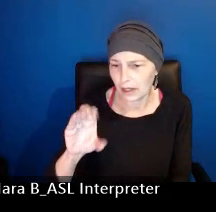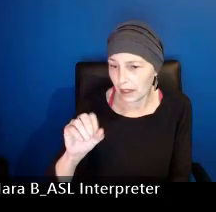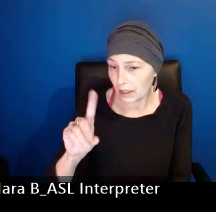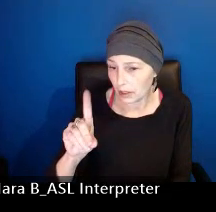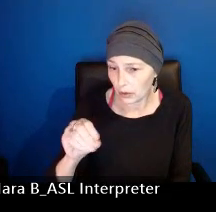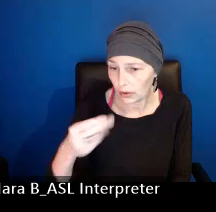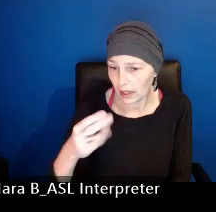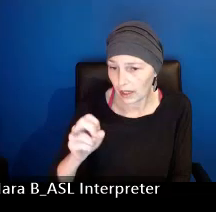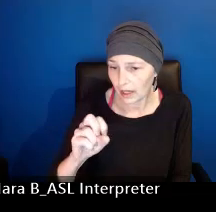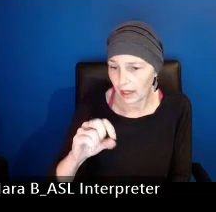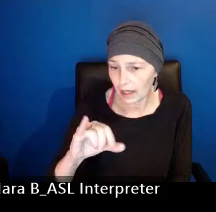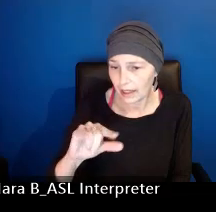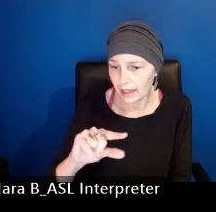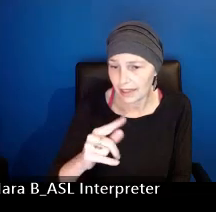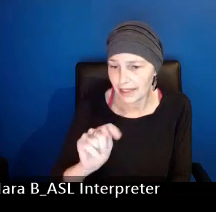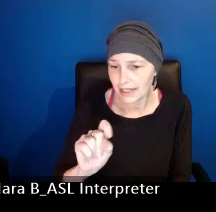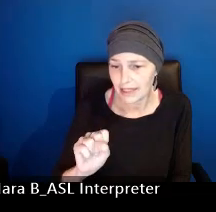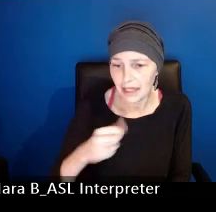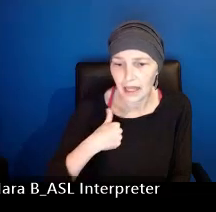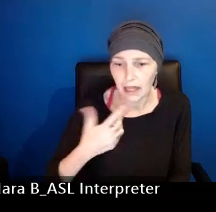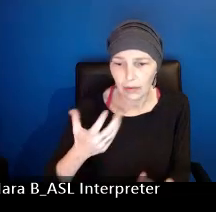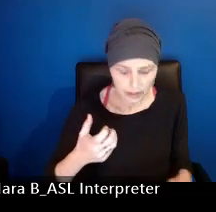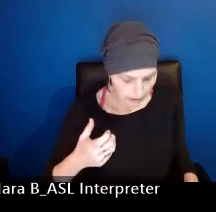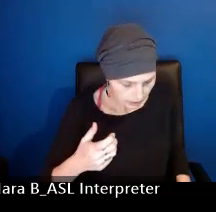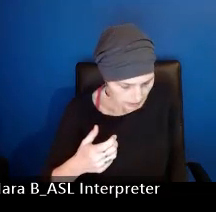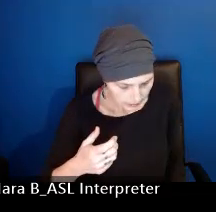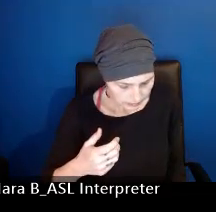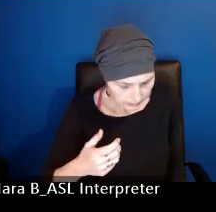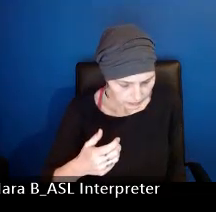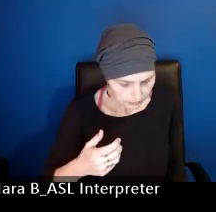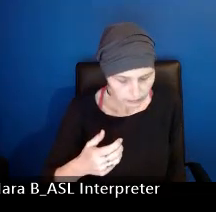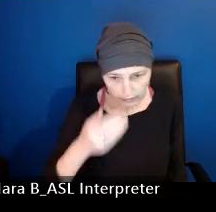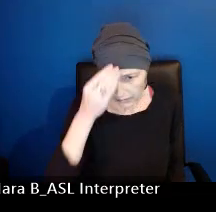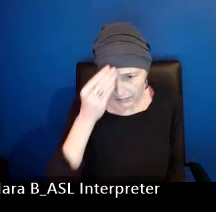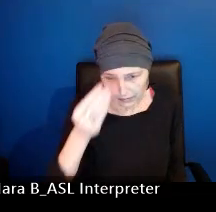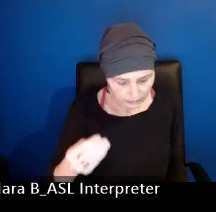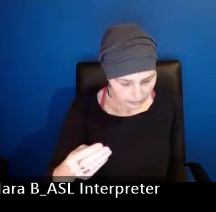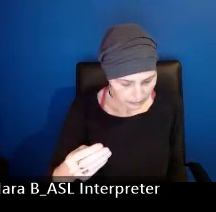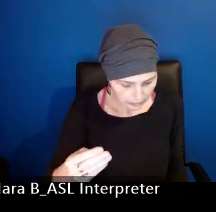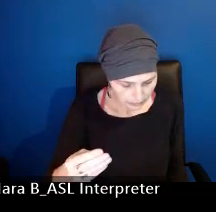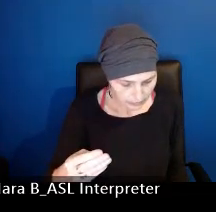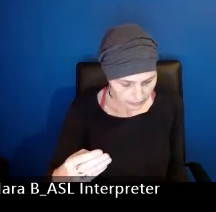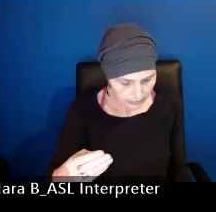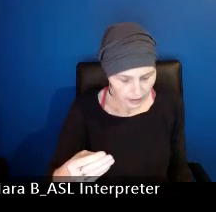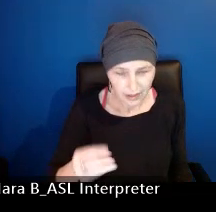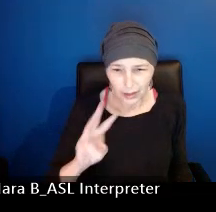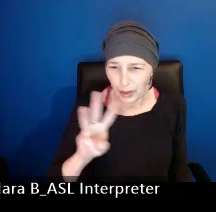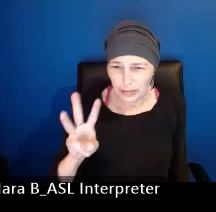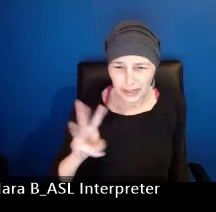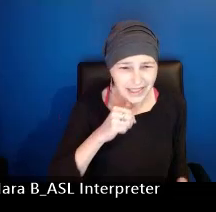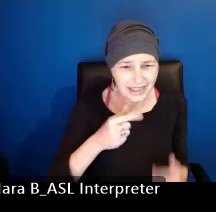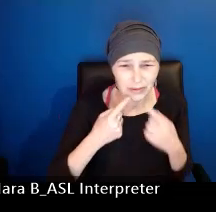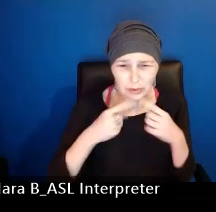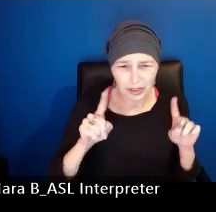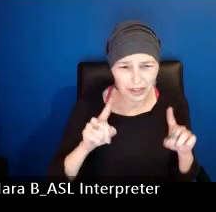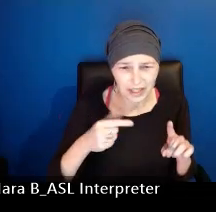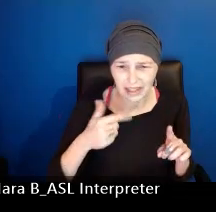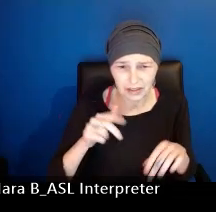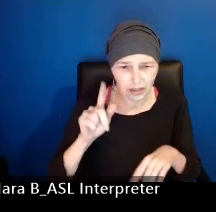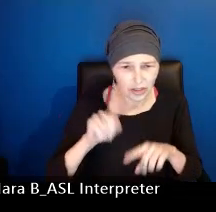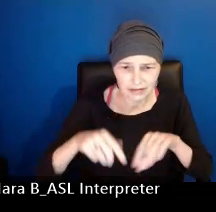want to state, first of all, the websites don't work very well. I couldn't submit a claim no matter what browser I used. I have a